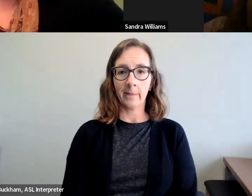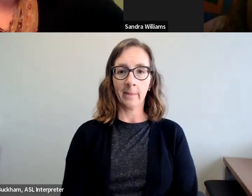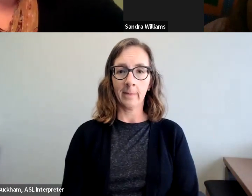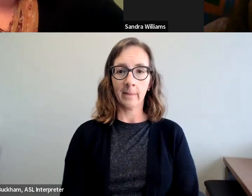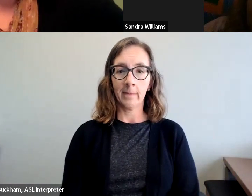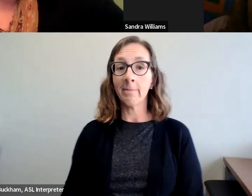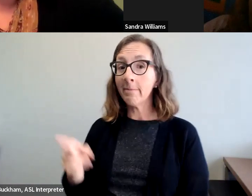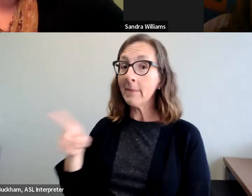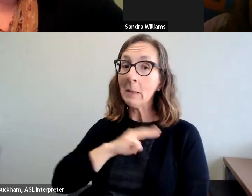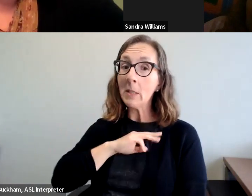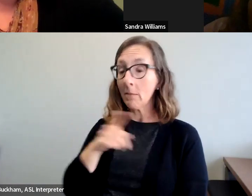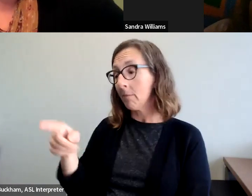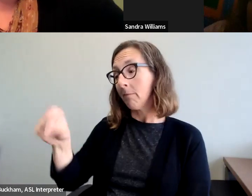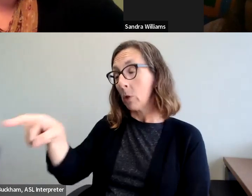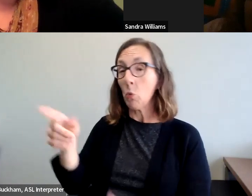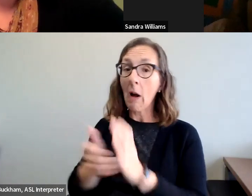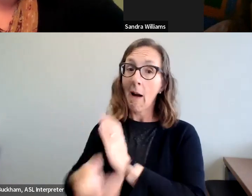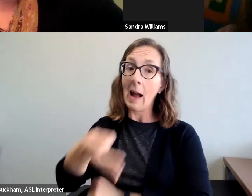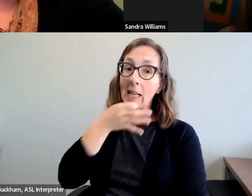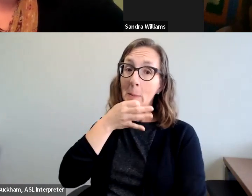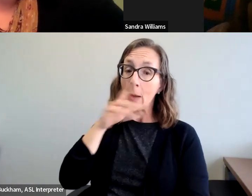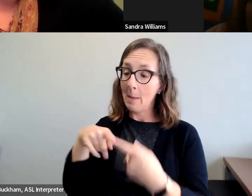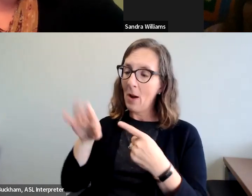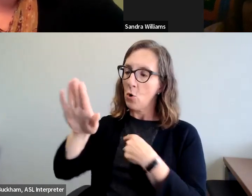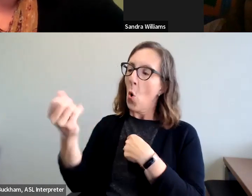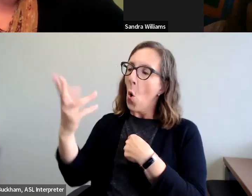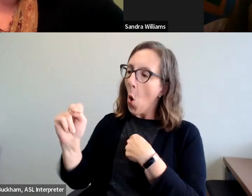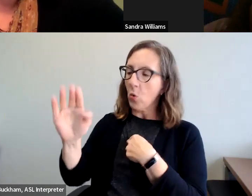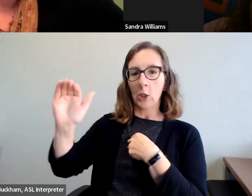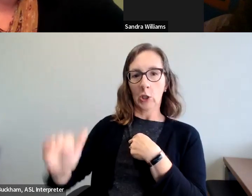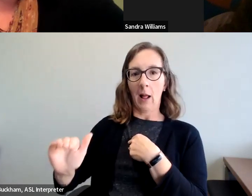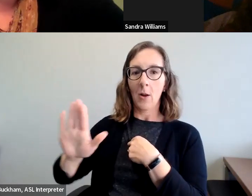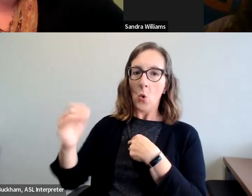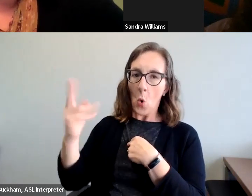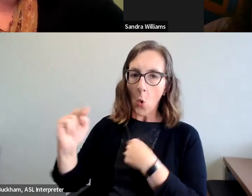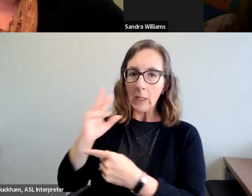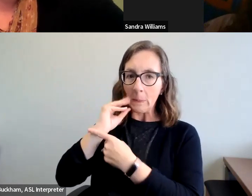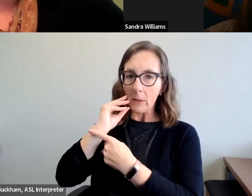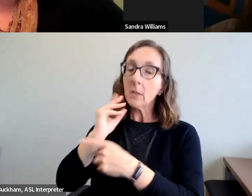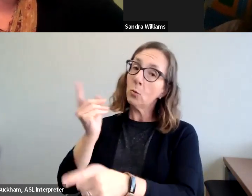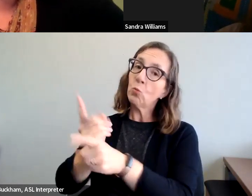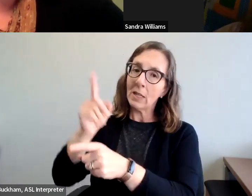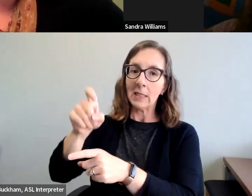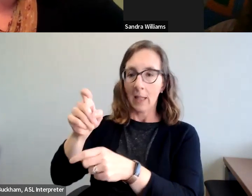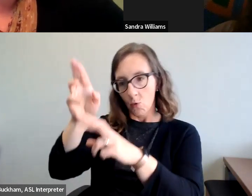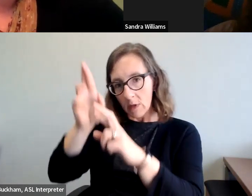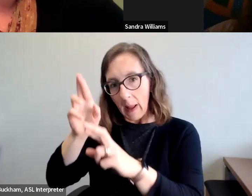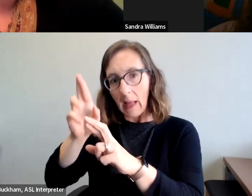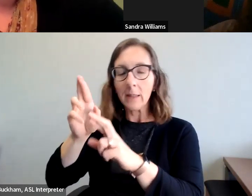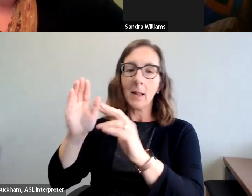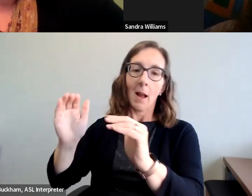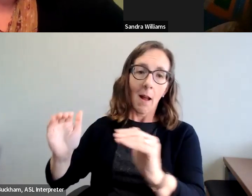You are the experts on your own child. You are the experts on your own experience, and that needs to be respected, elevated, and